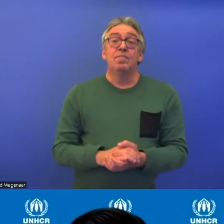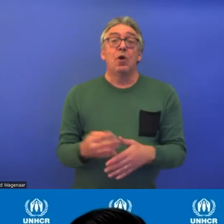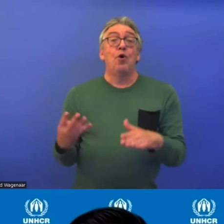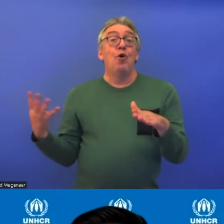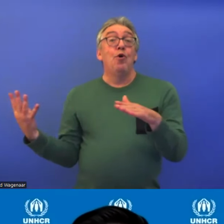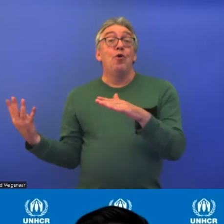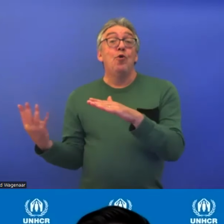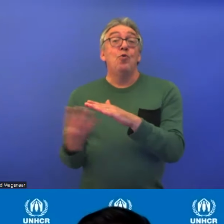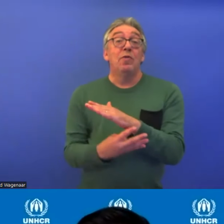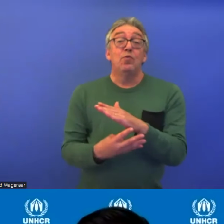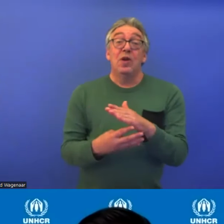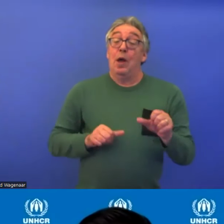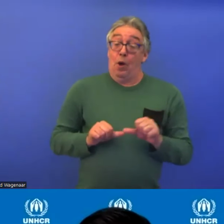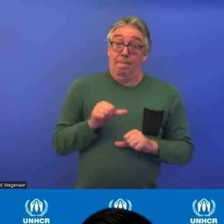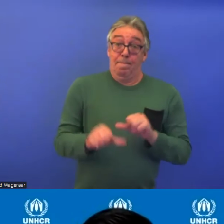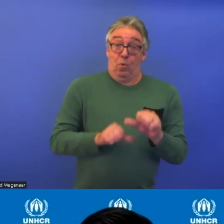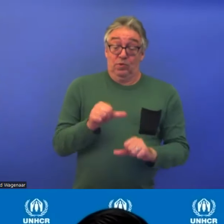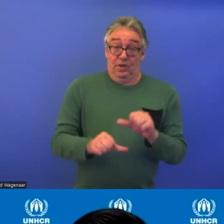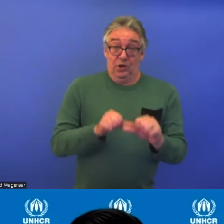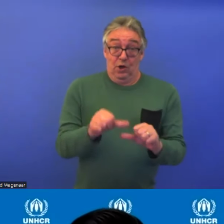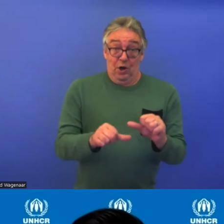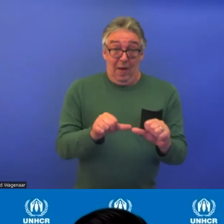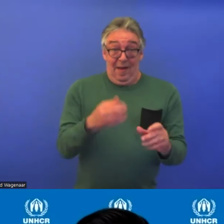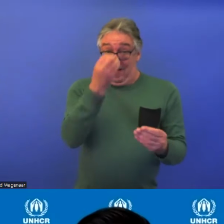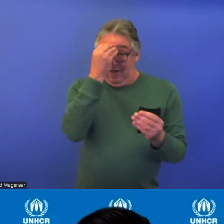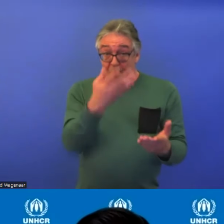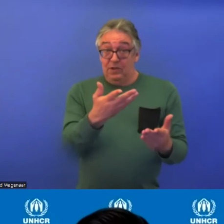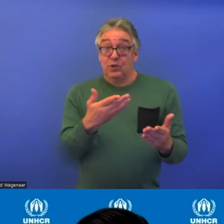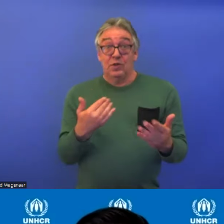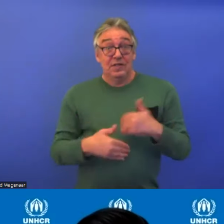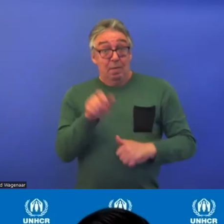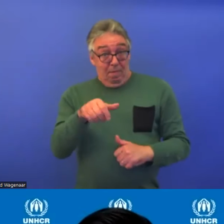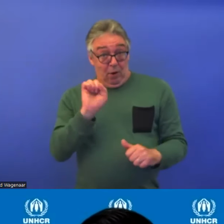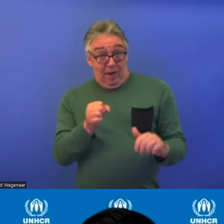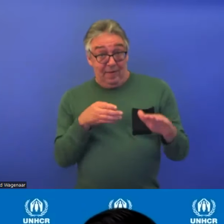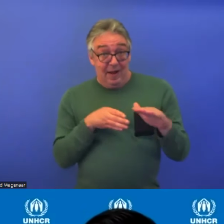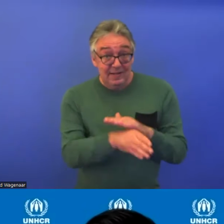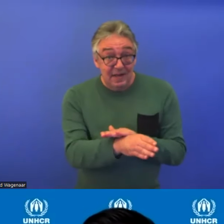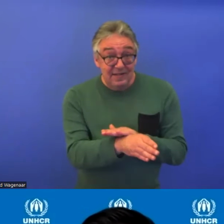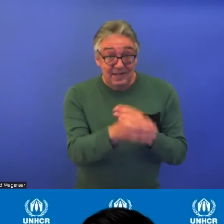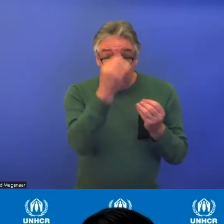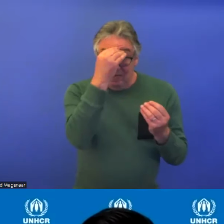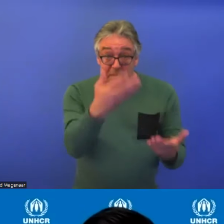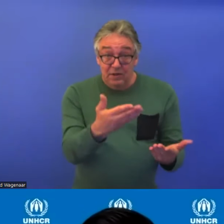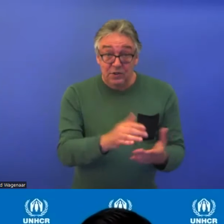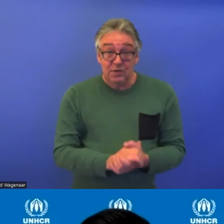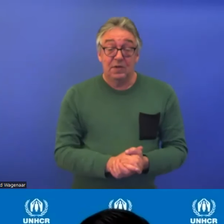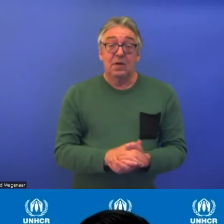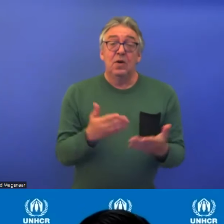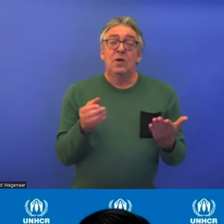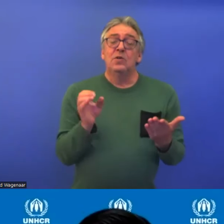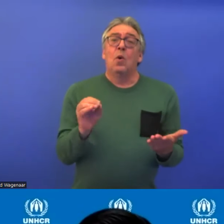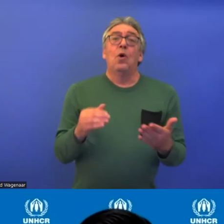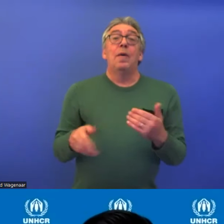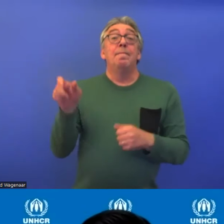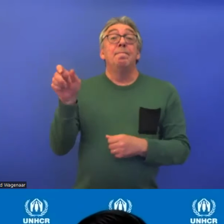to asylum systems available for persons with disabilities in an accessible way? So are people with disabilities who are